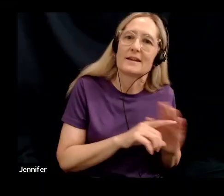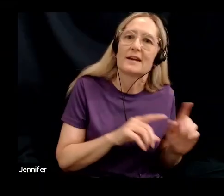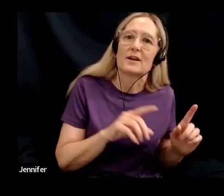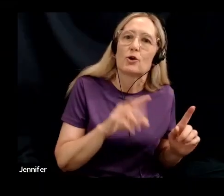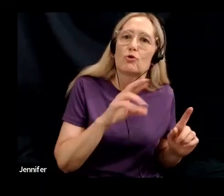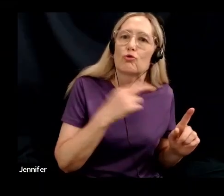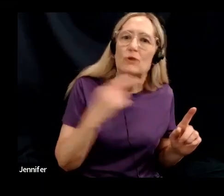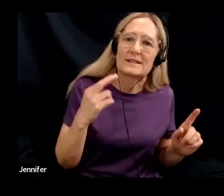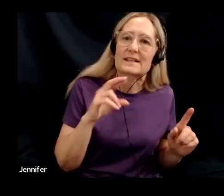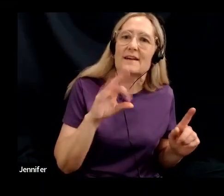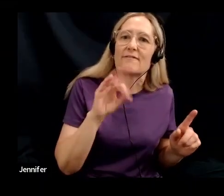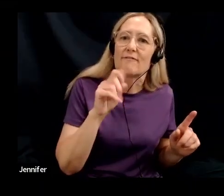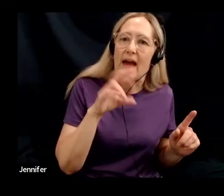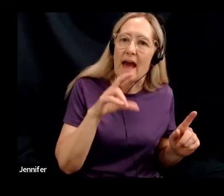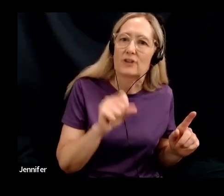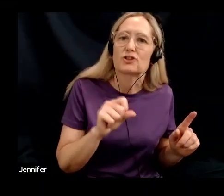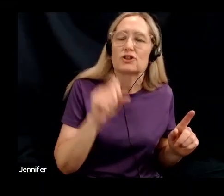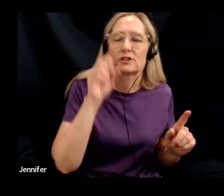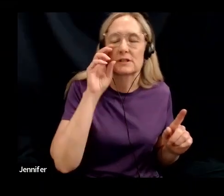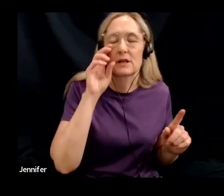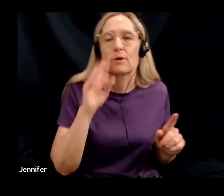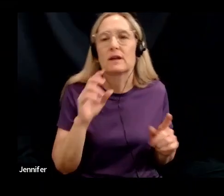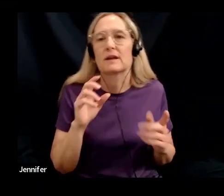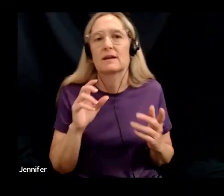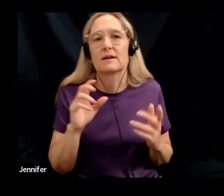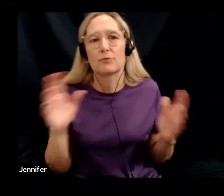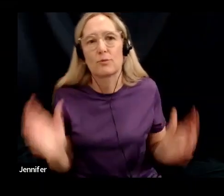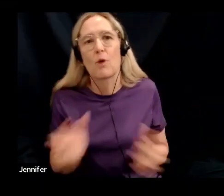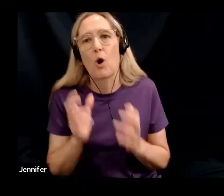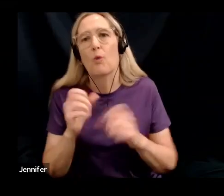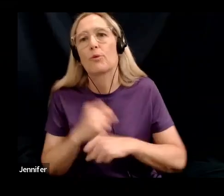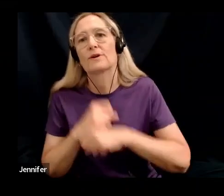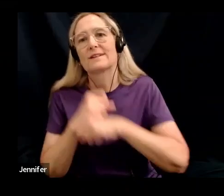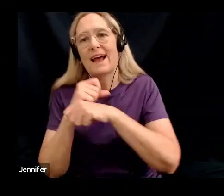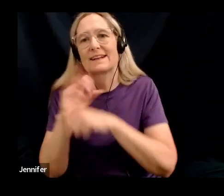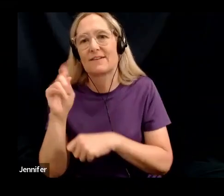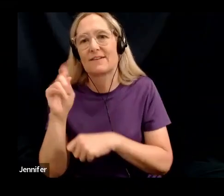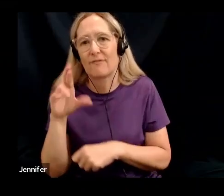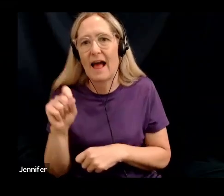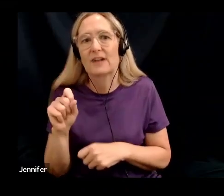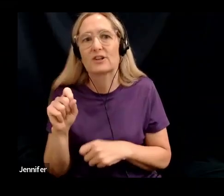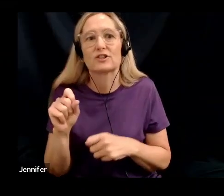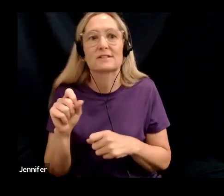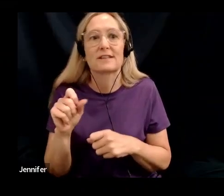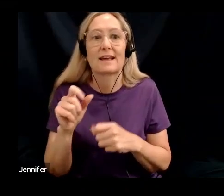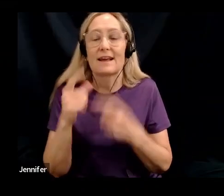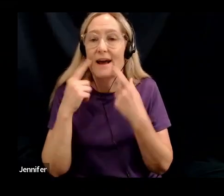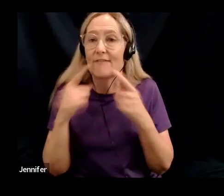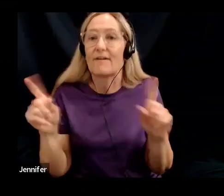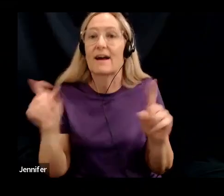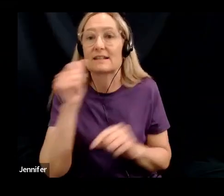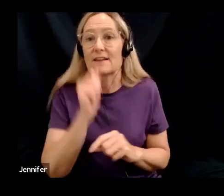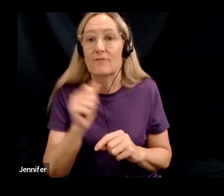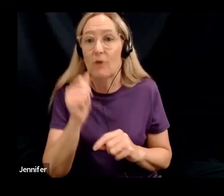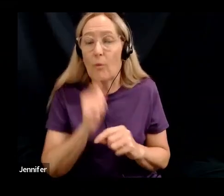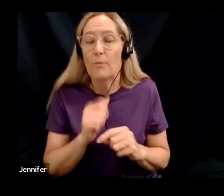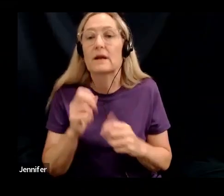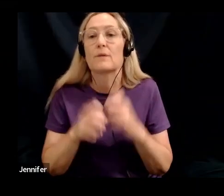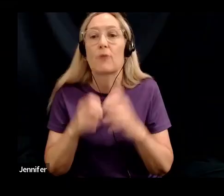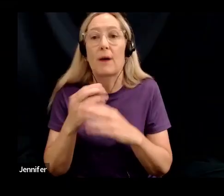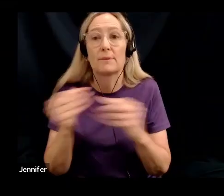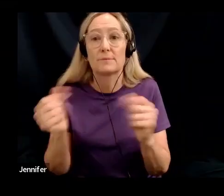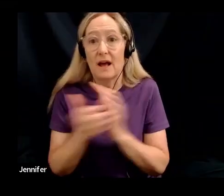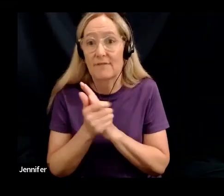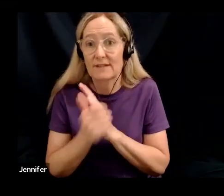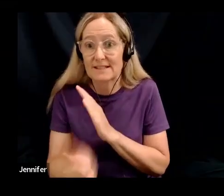the previous slide. So we have individual protective factors, so things like effective coping, problem-solving skills,